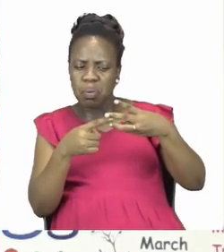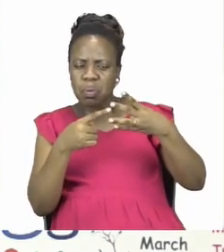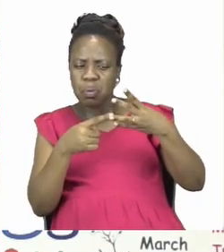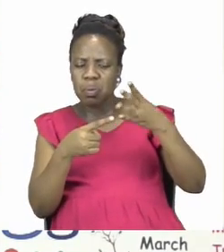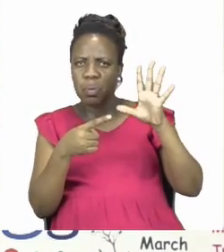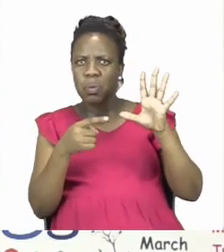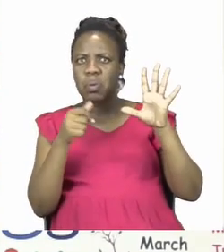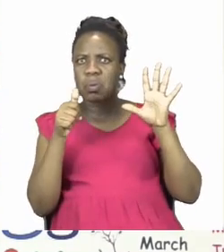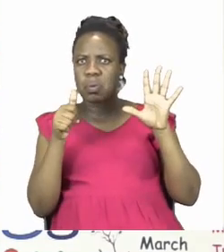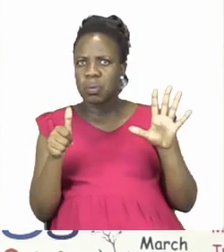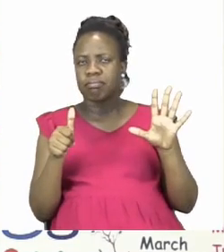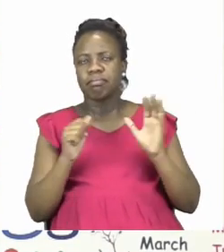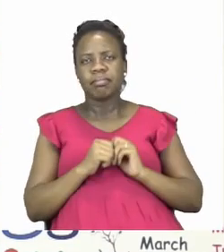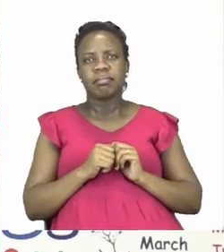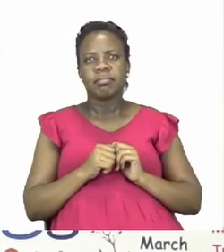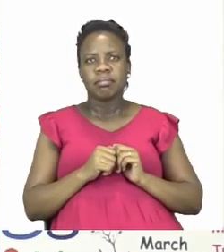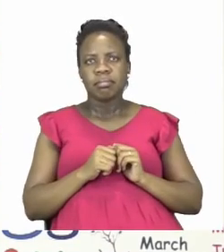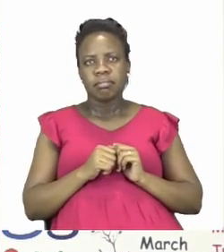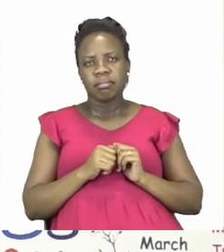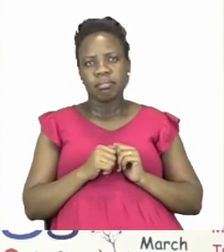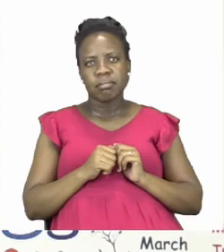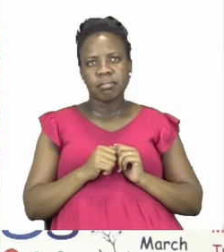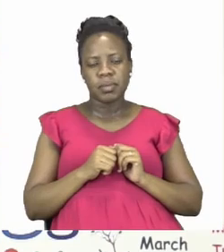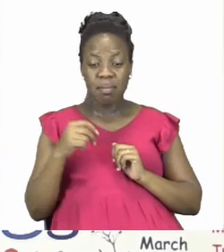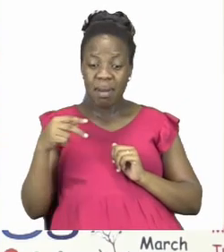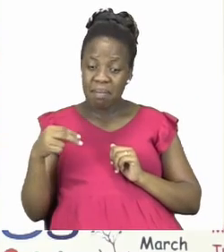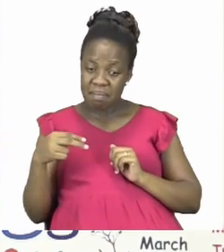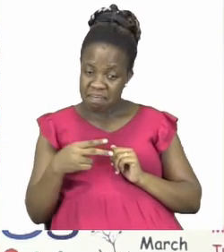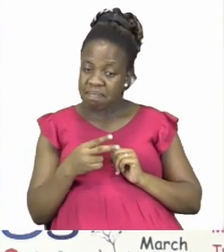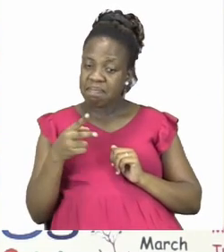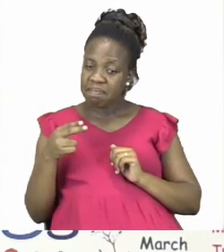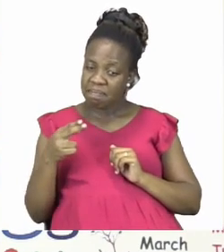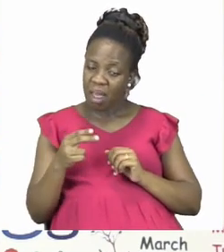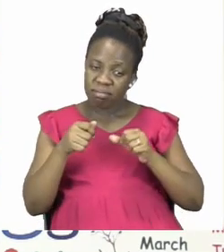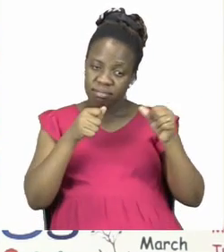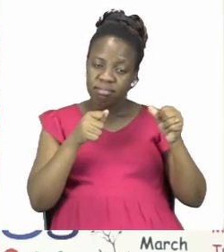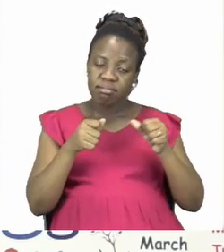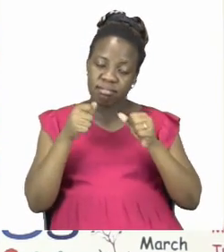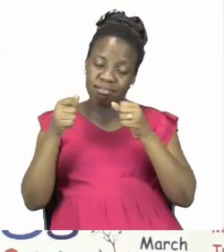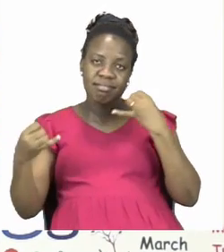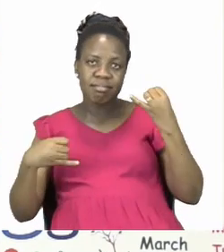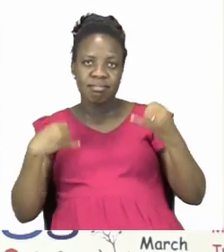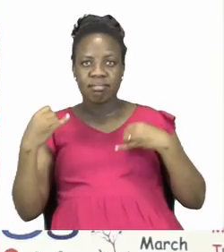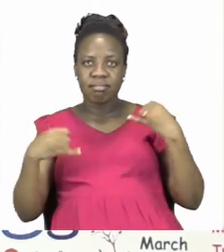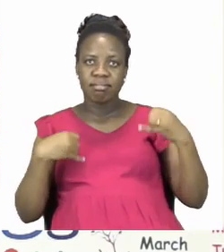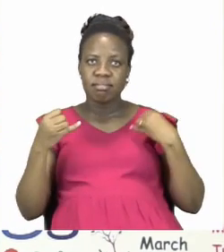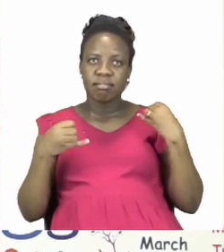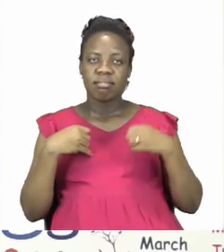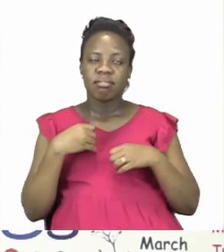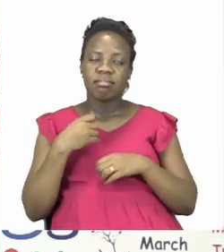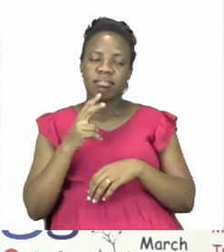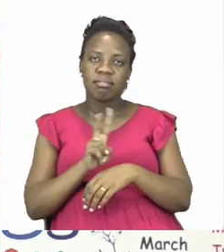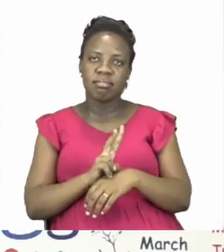on. All right, now I'm going to leave you to your cutting and pasting and sorting. Have fun, boys and girls. I will see you after